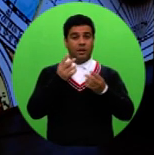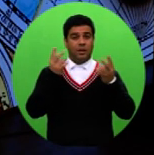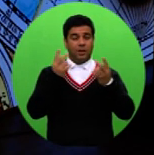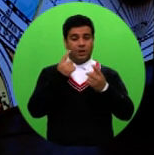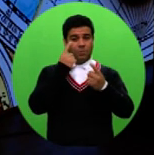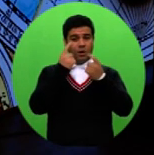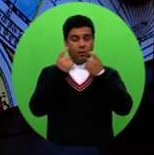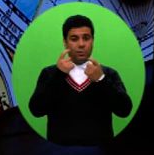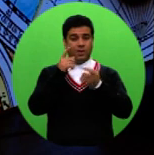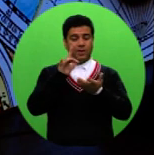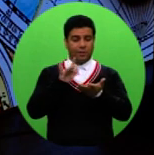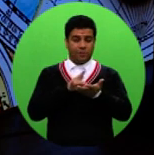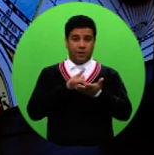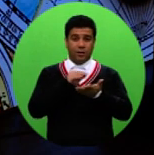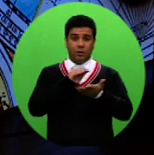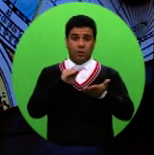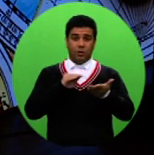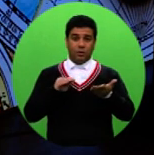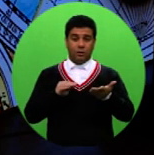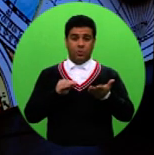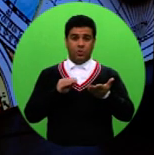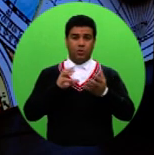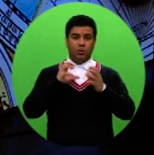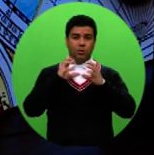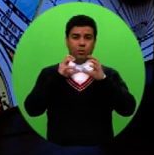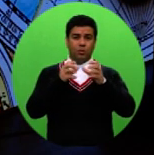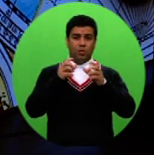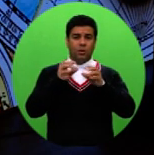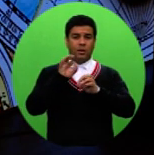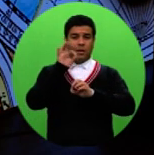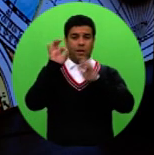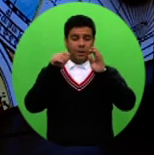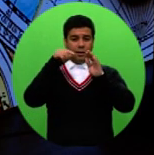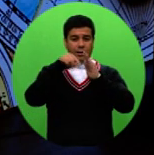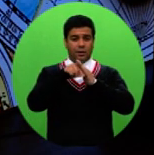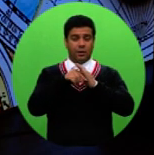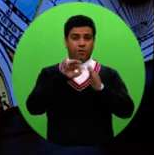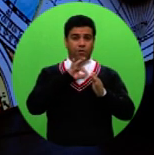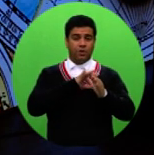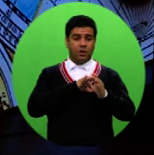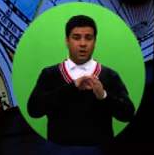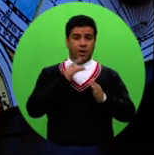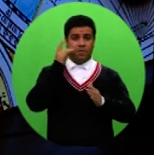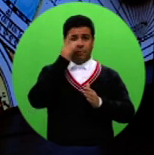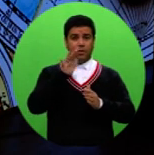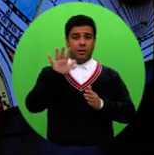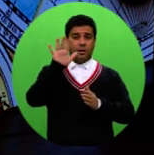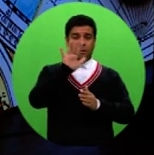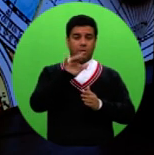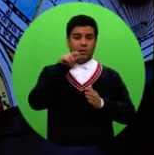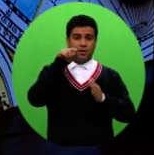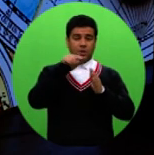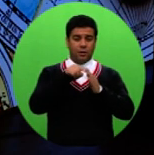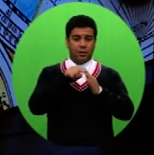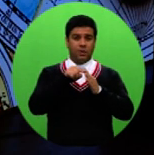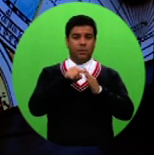ma'lumotlarni daftaringizga yozib, dunyoning siyosiy xaritasidan foydalanib, Afrikaning siyosiy